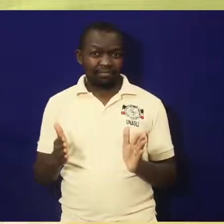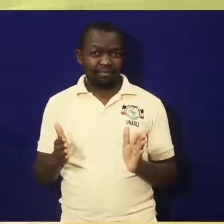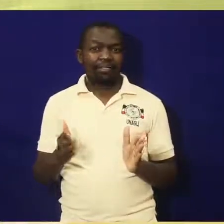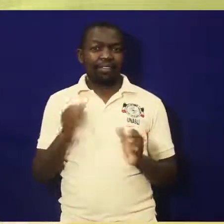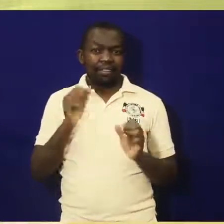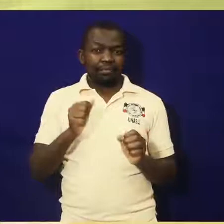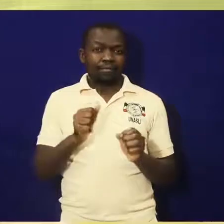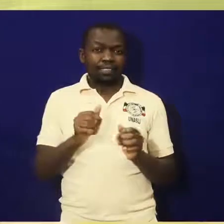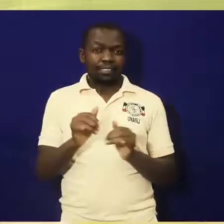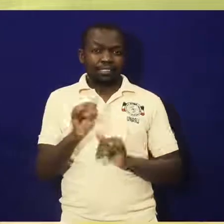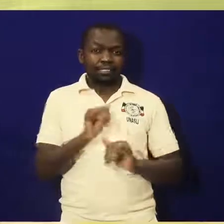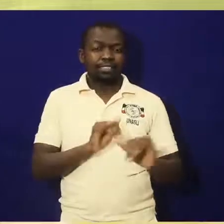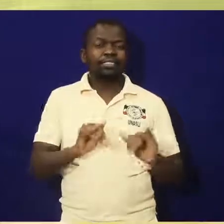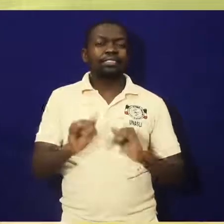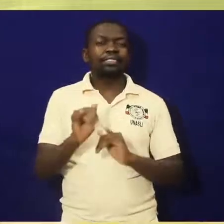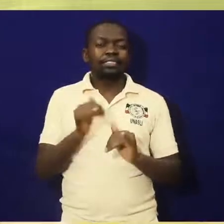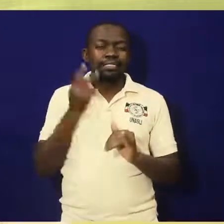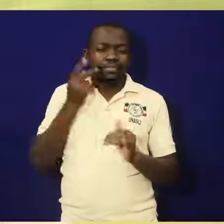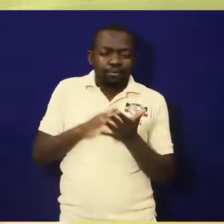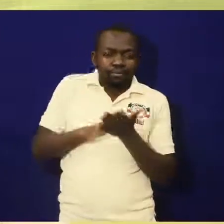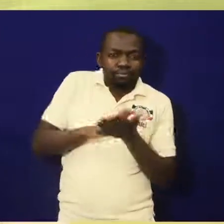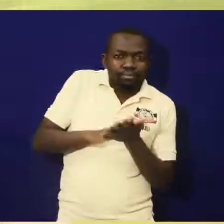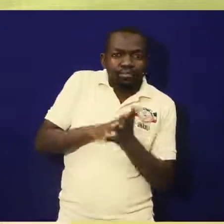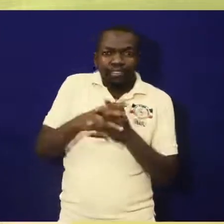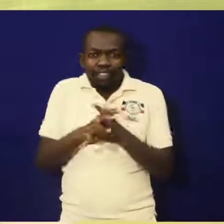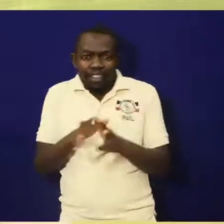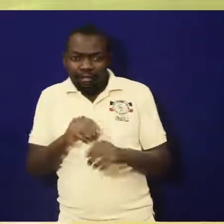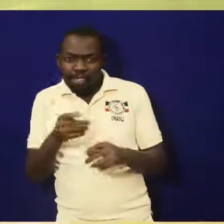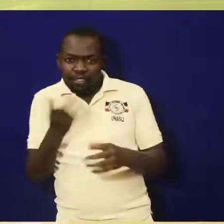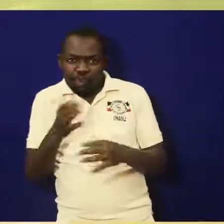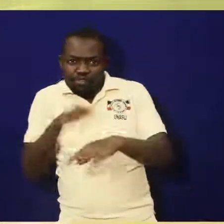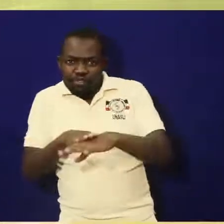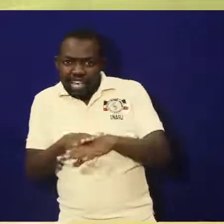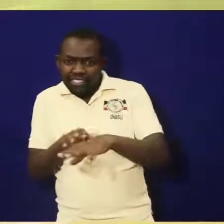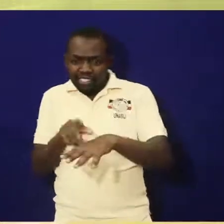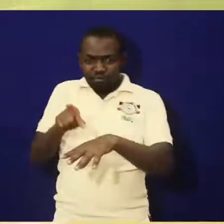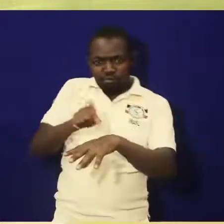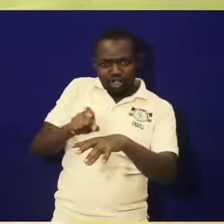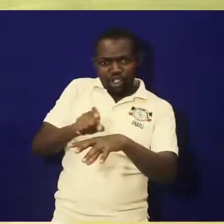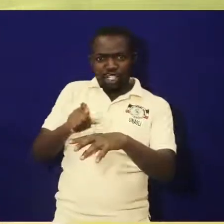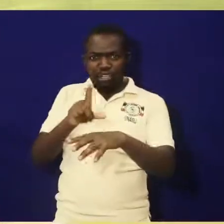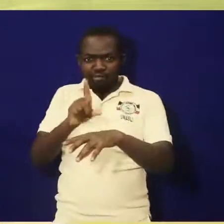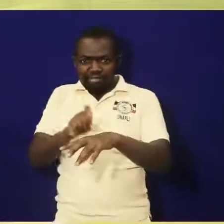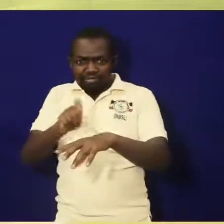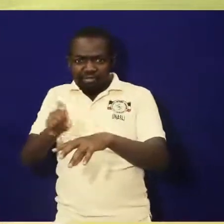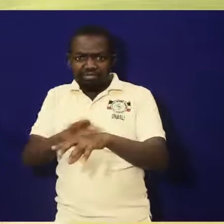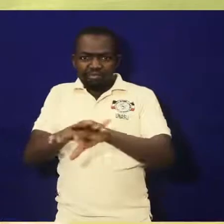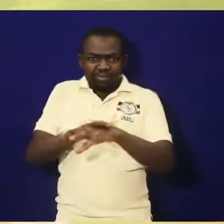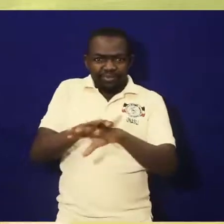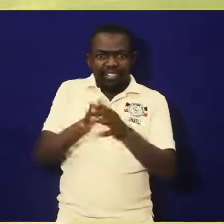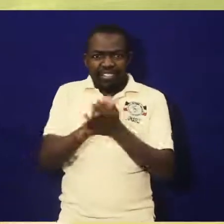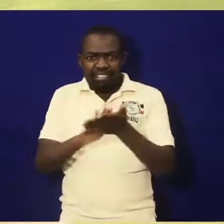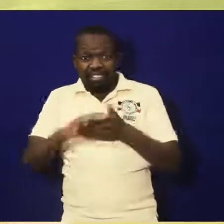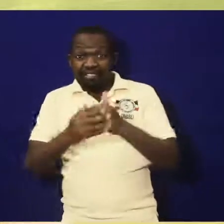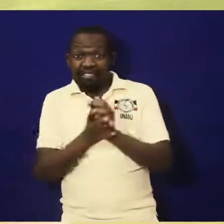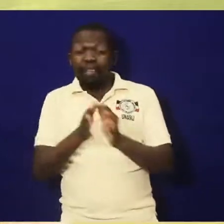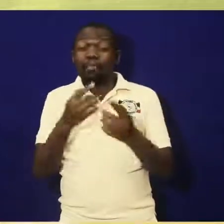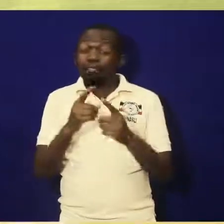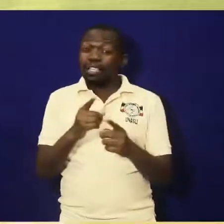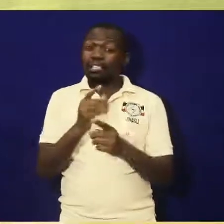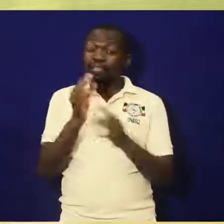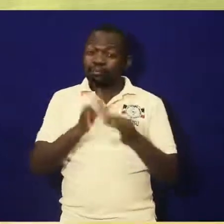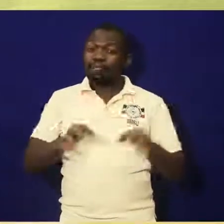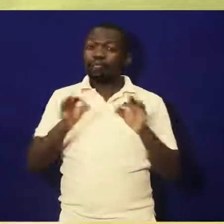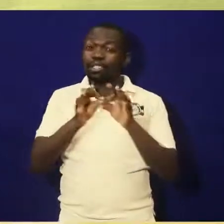Clean and disinfect frequently touched objects and surfaces. But above all, stay